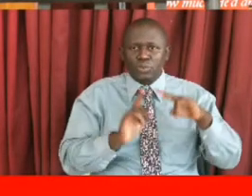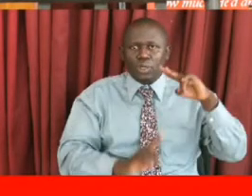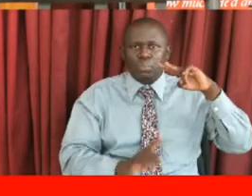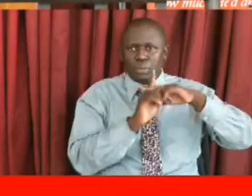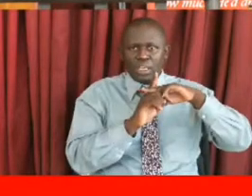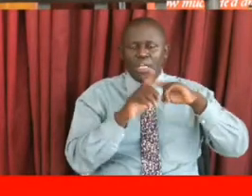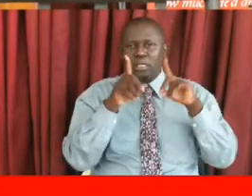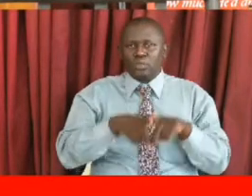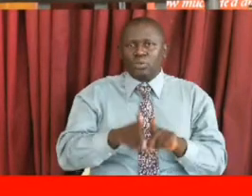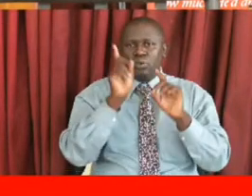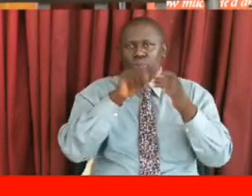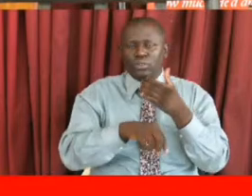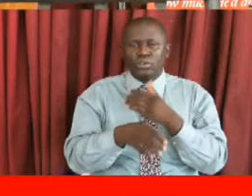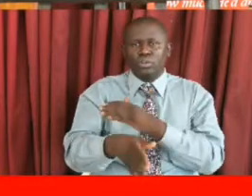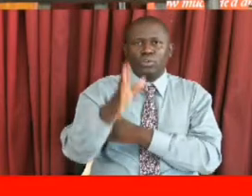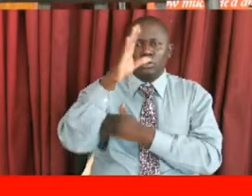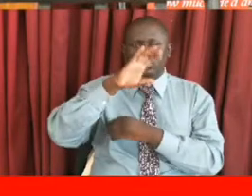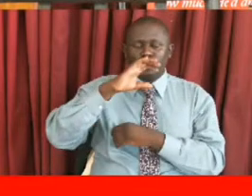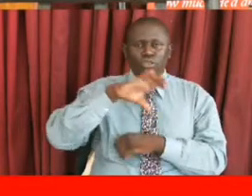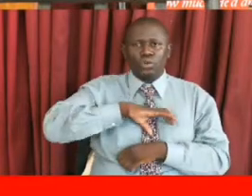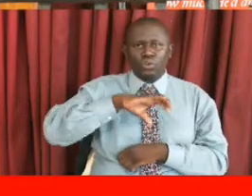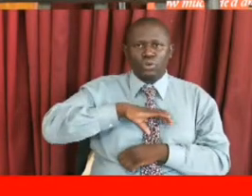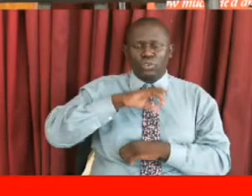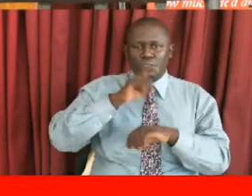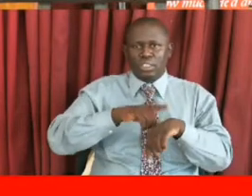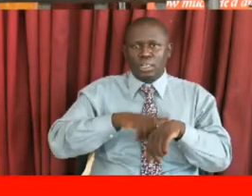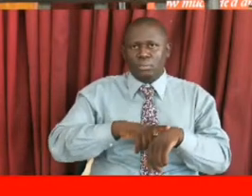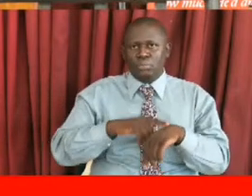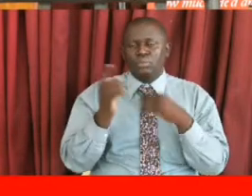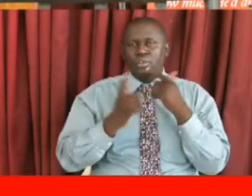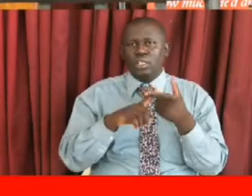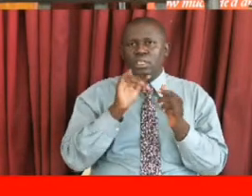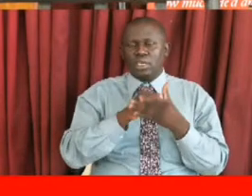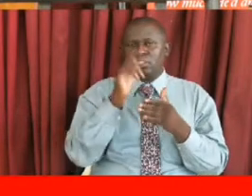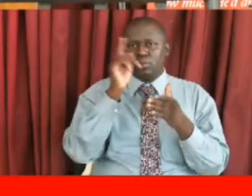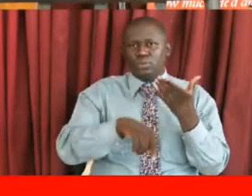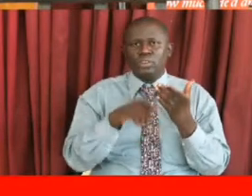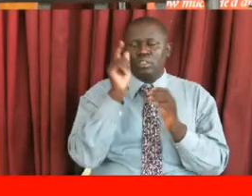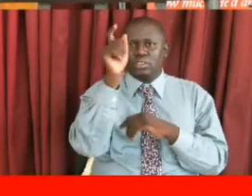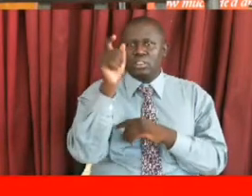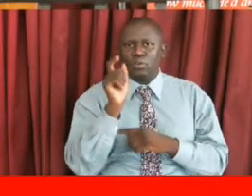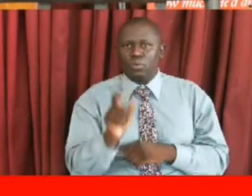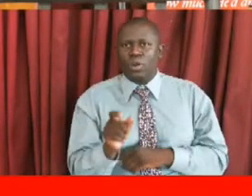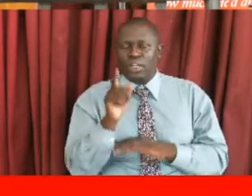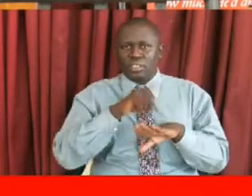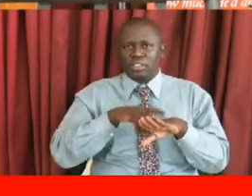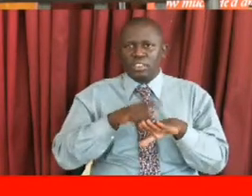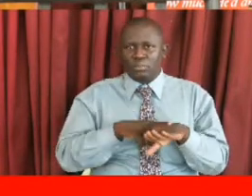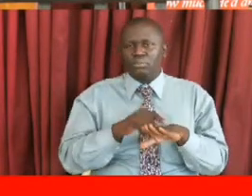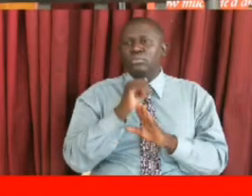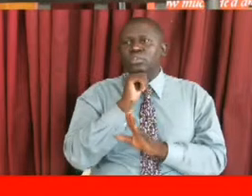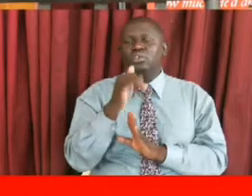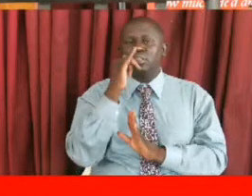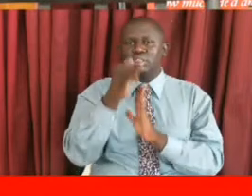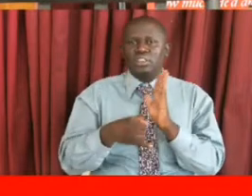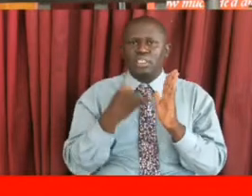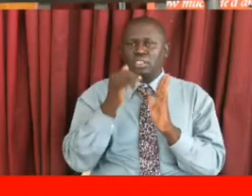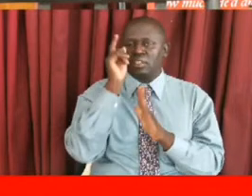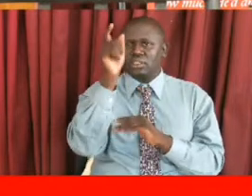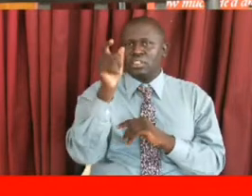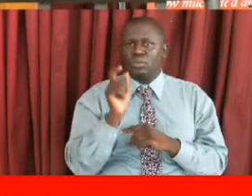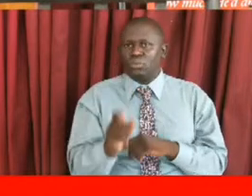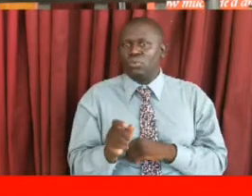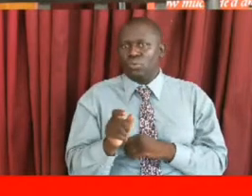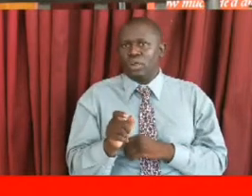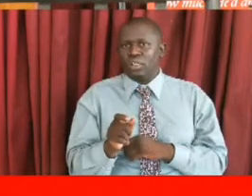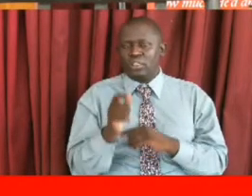age and God's age is called the word age not just the word word